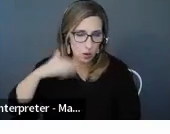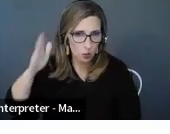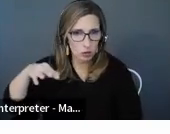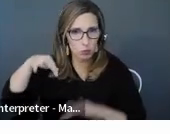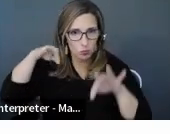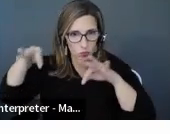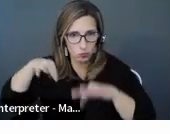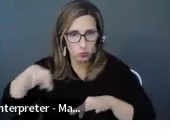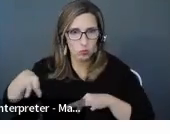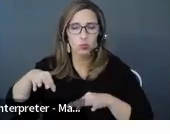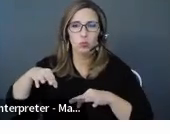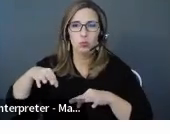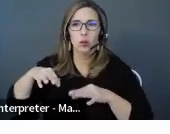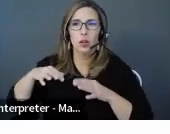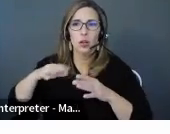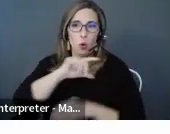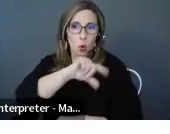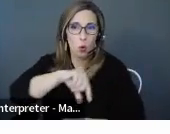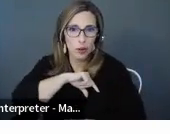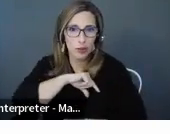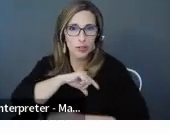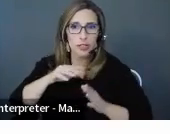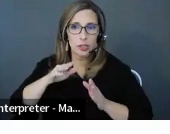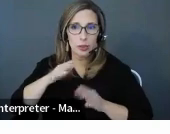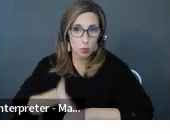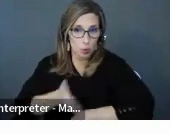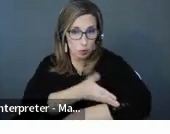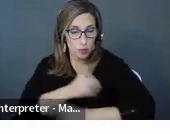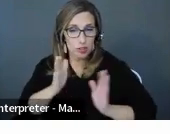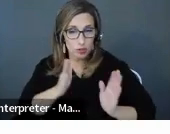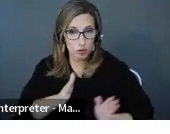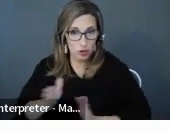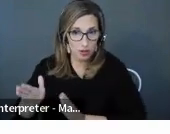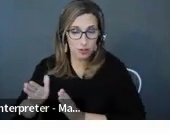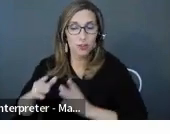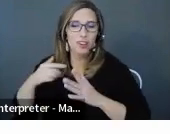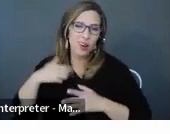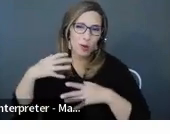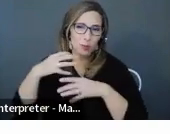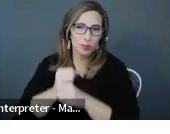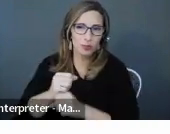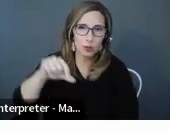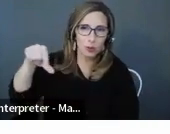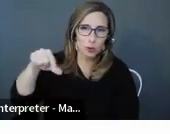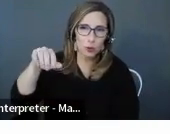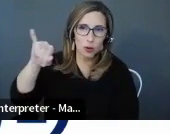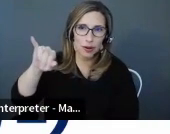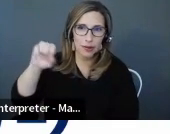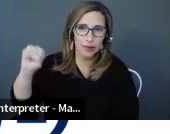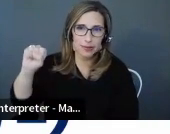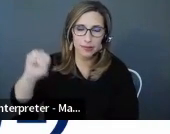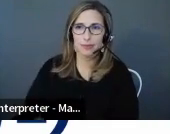focuses on the quality improvement strategy, which I will call the QIS. Next slide, please.